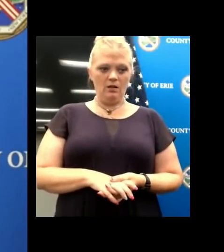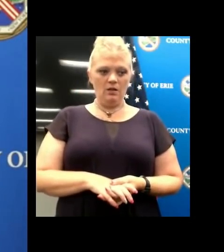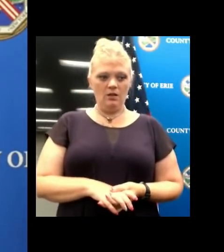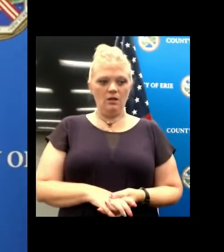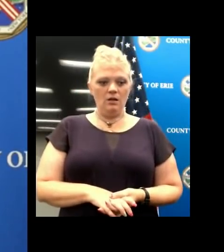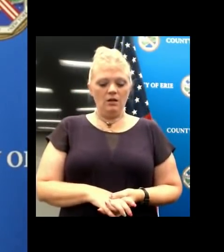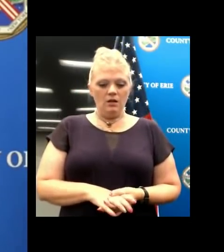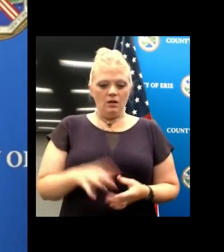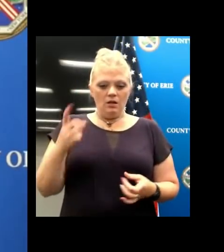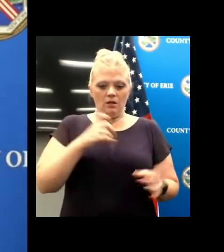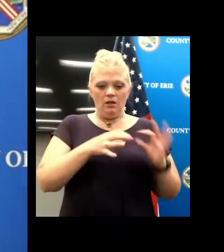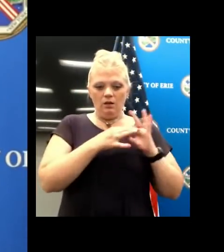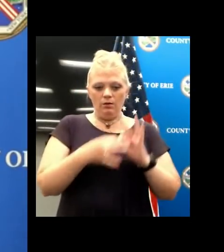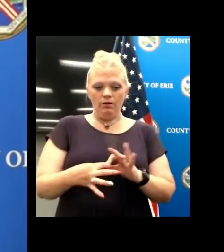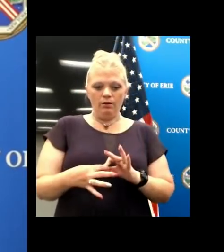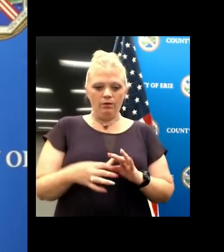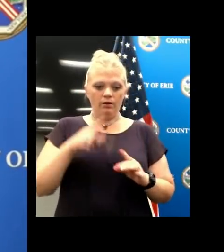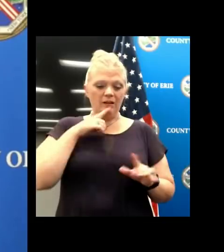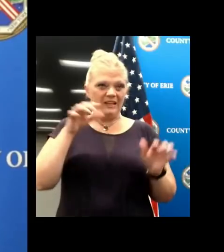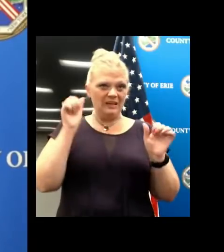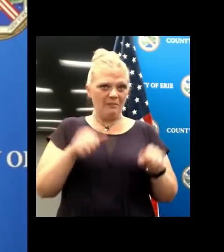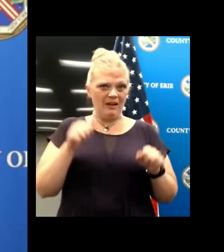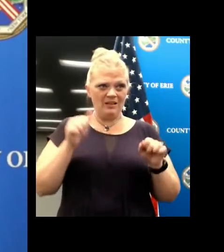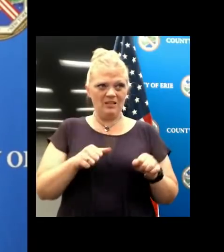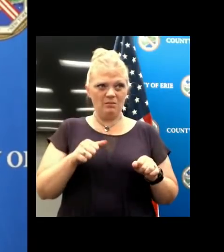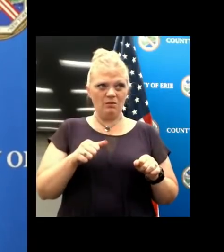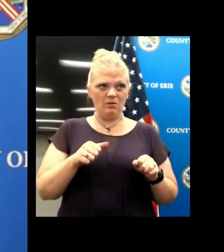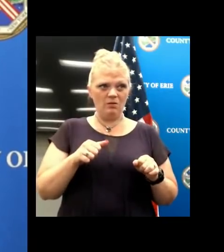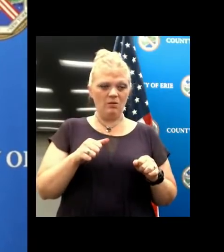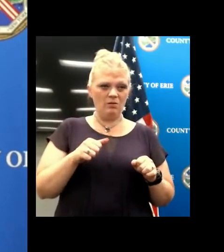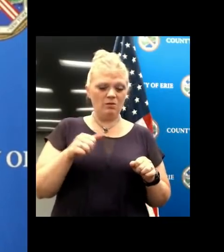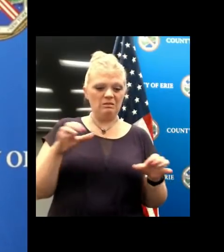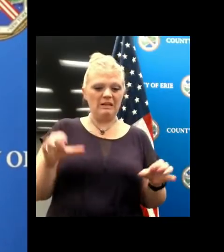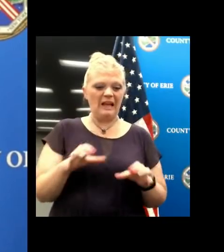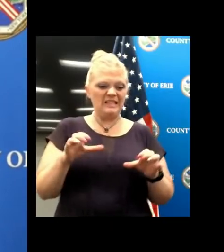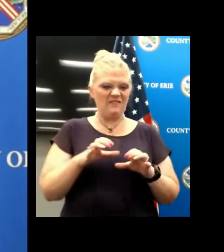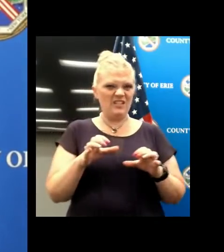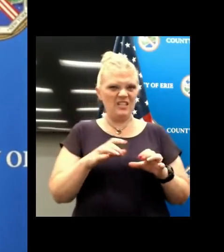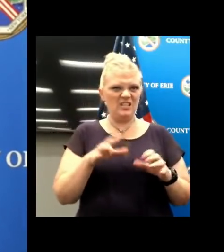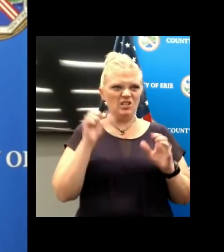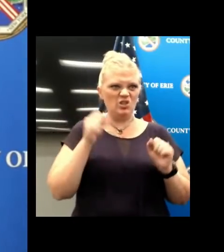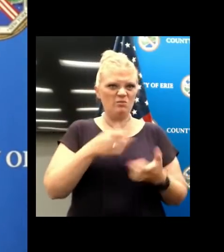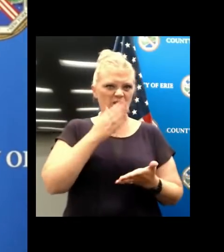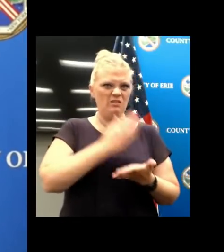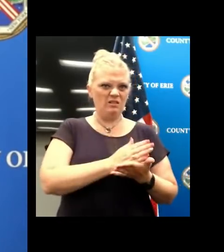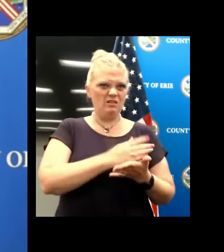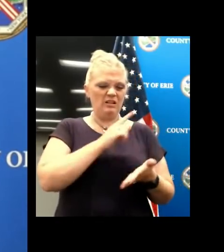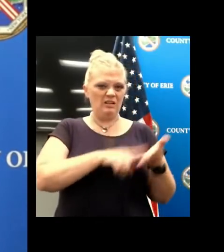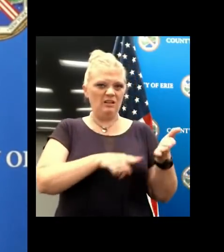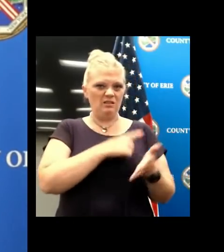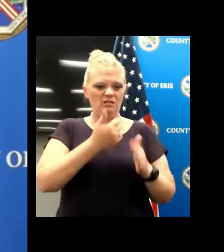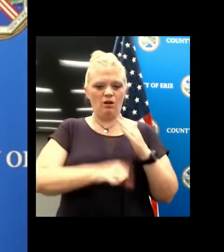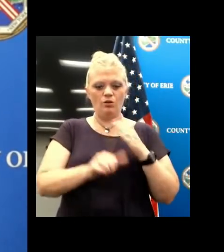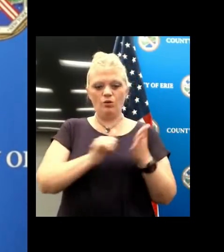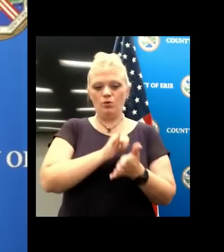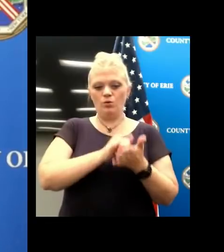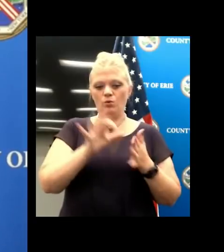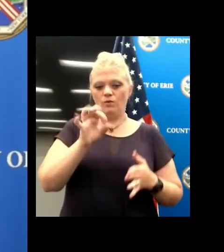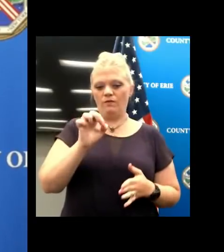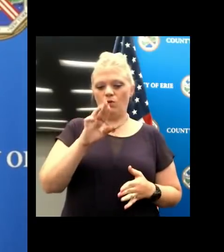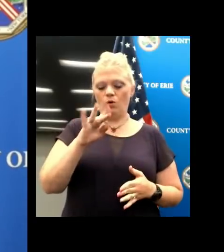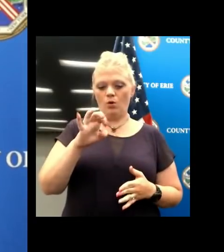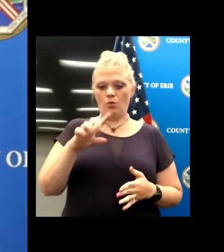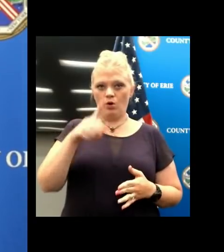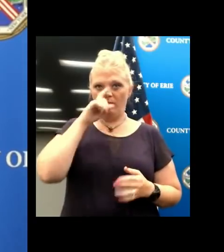The question was in regards to, is it possible the state could roll back some of the activities that they're allowing now under the New York Forward plan due to the